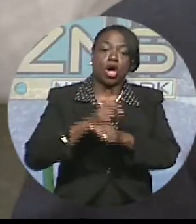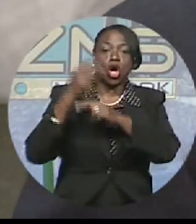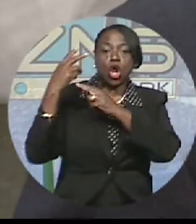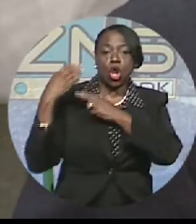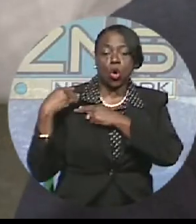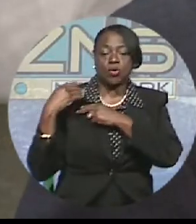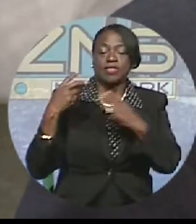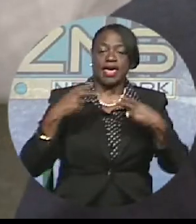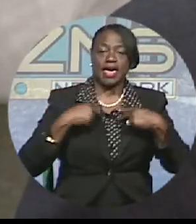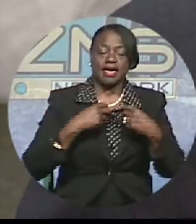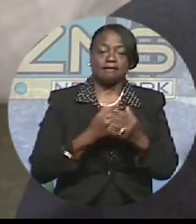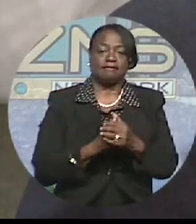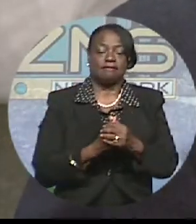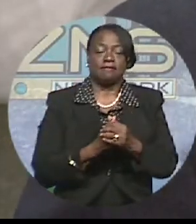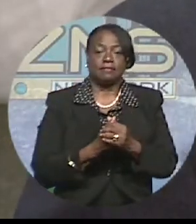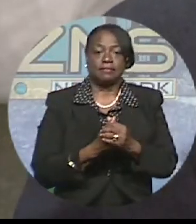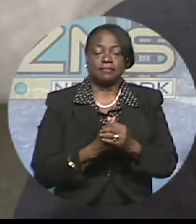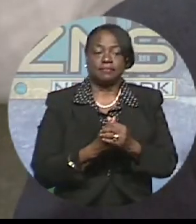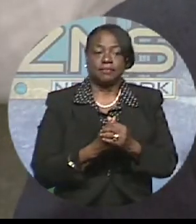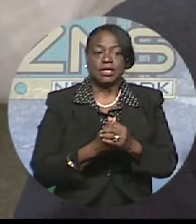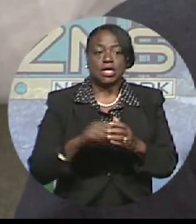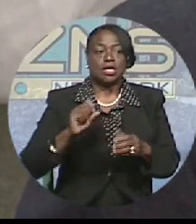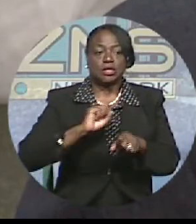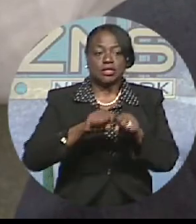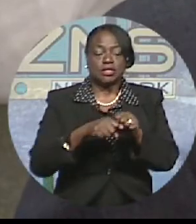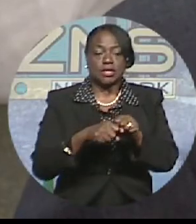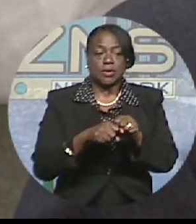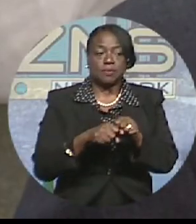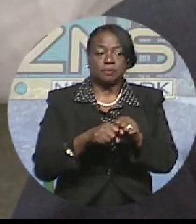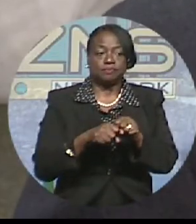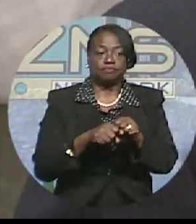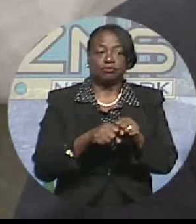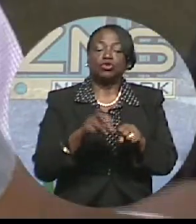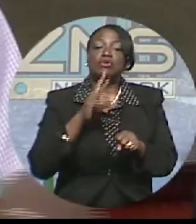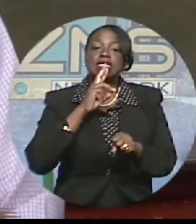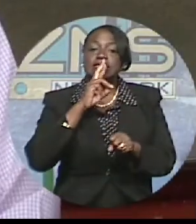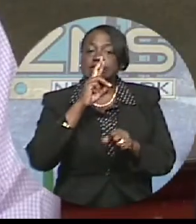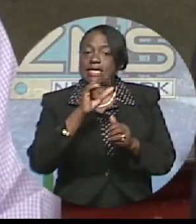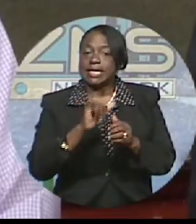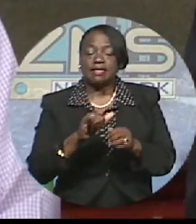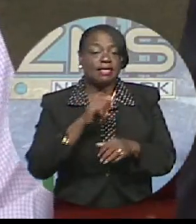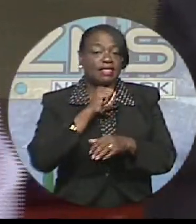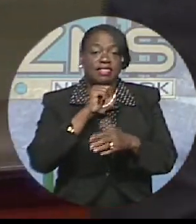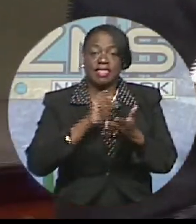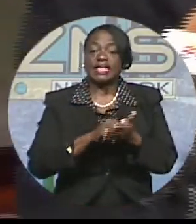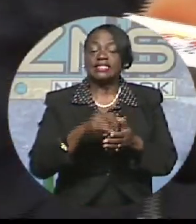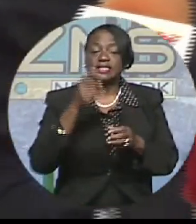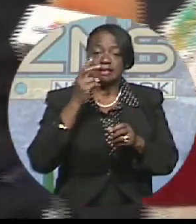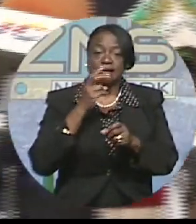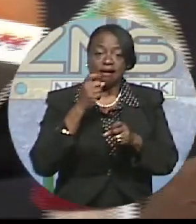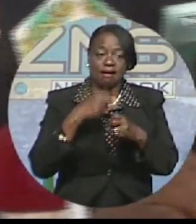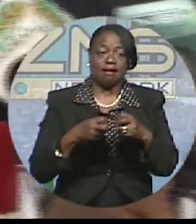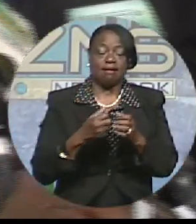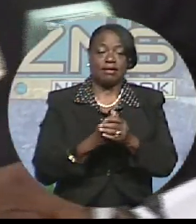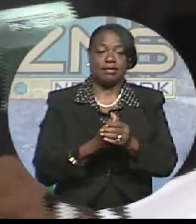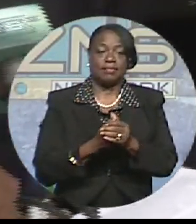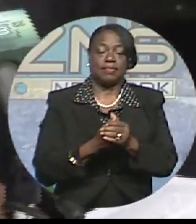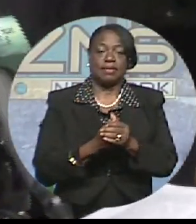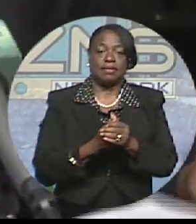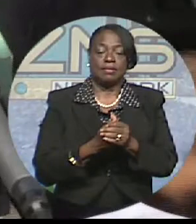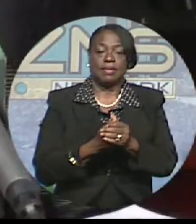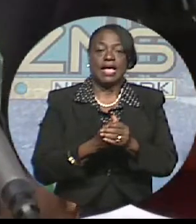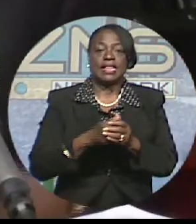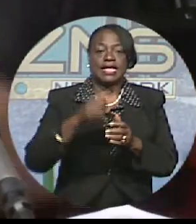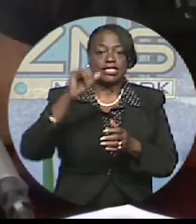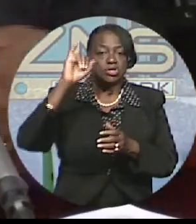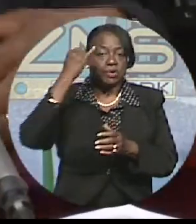unable to remit passport in a 3-month period. So realistically, that's highly improbable. That was Robinson Deodane of the United Haitian and